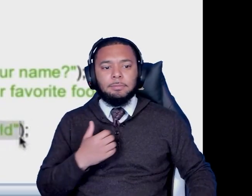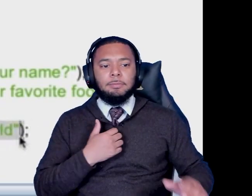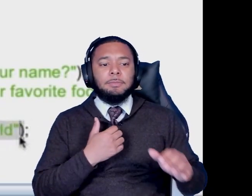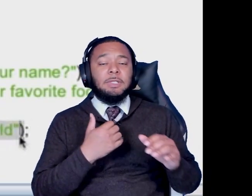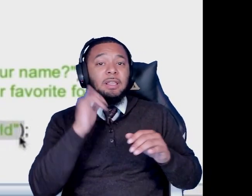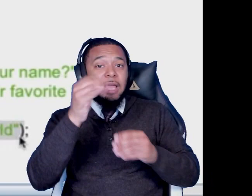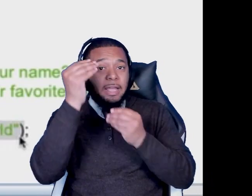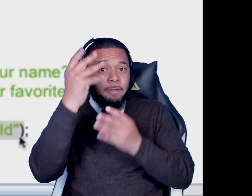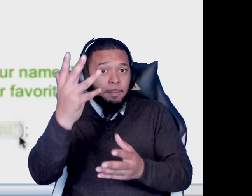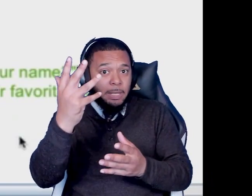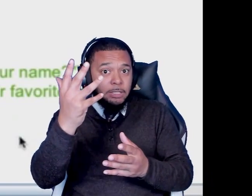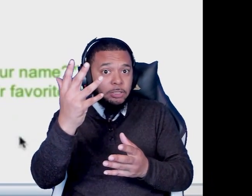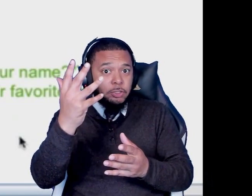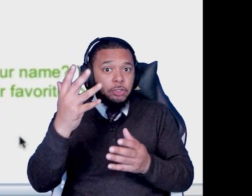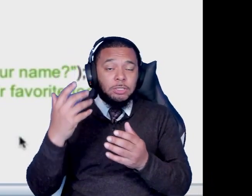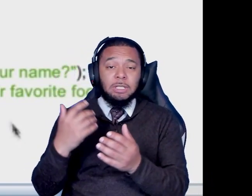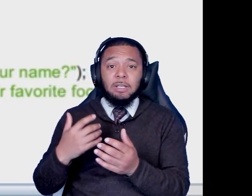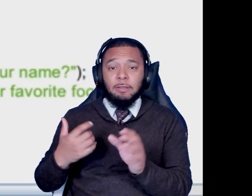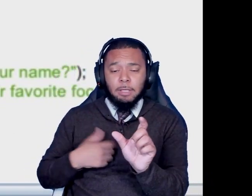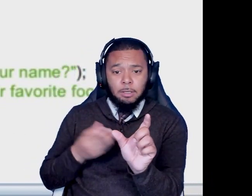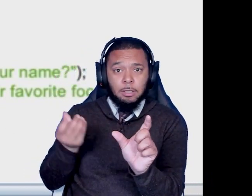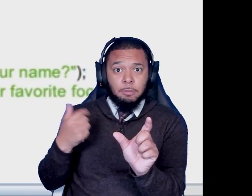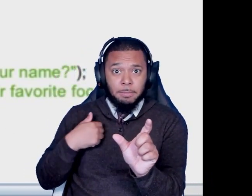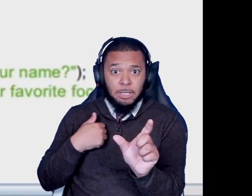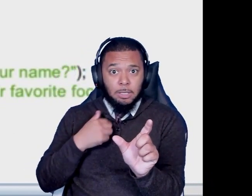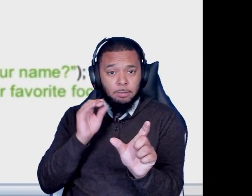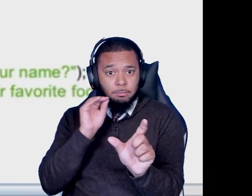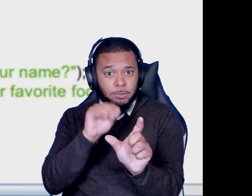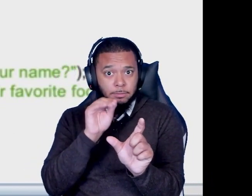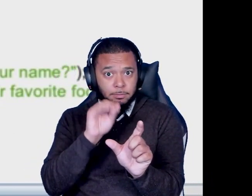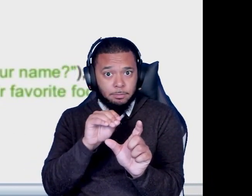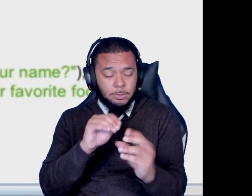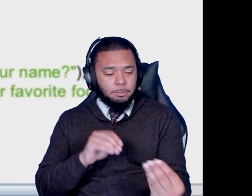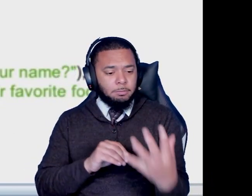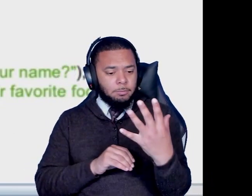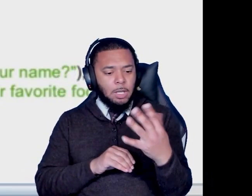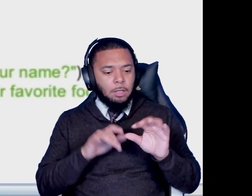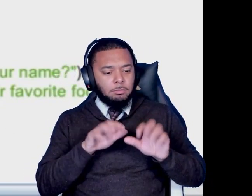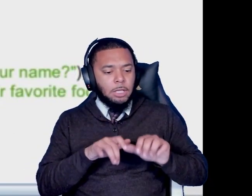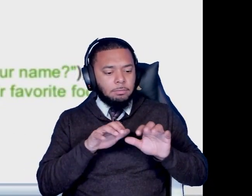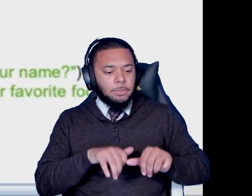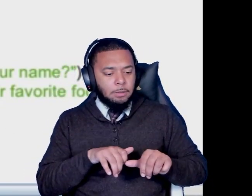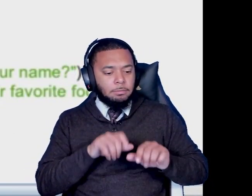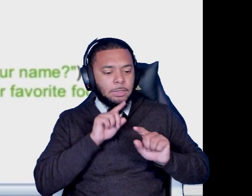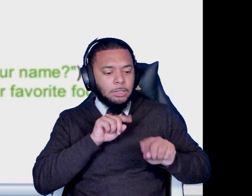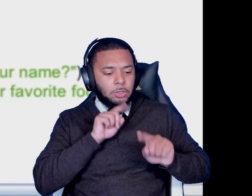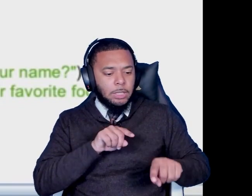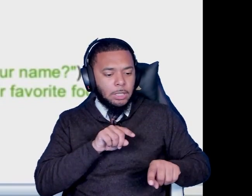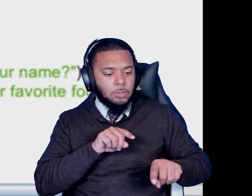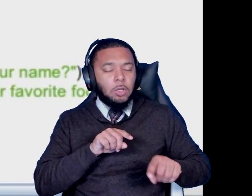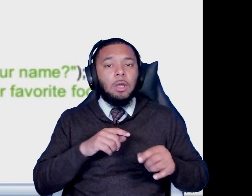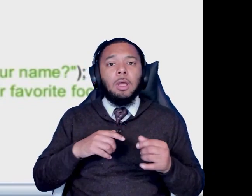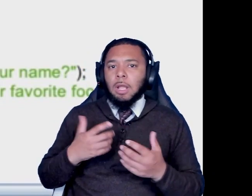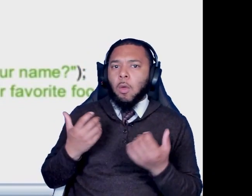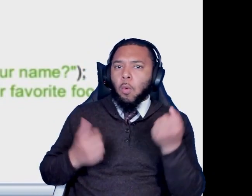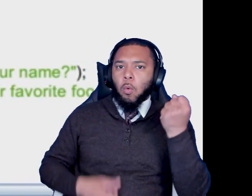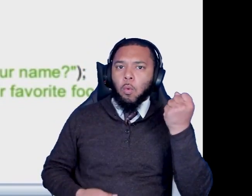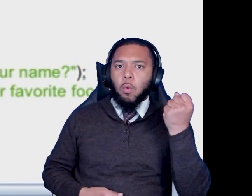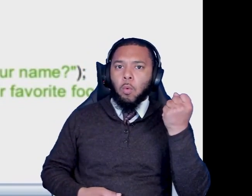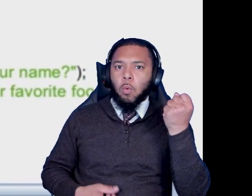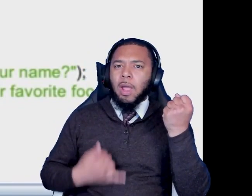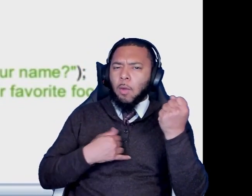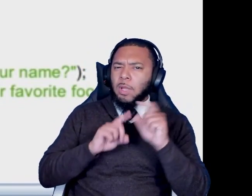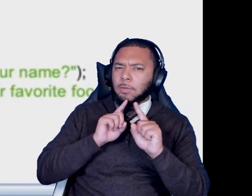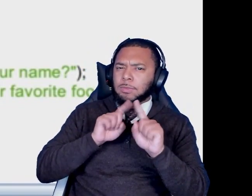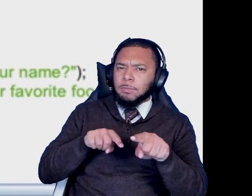that information. So now that it's stored that information, I want it to show me that it's stored it.